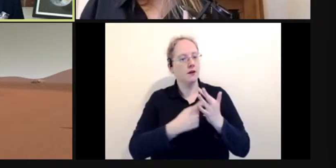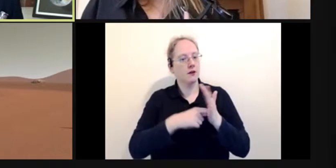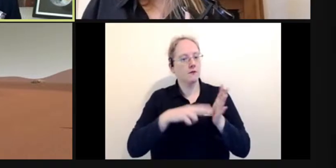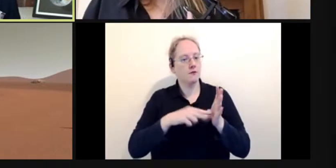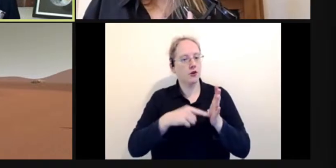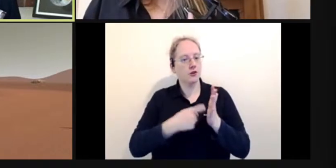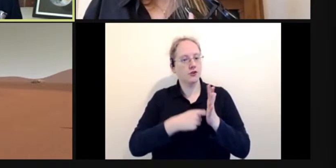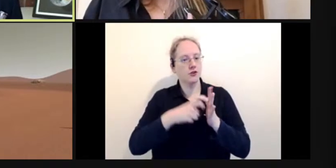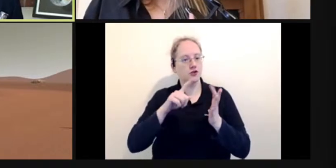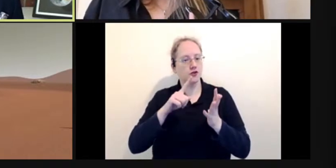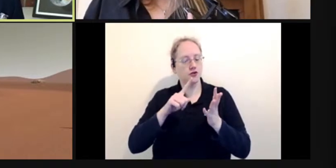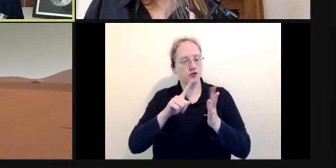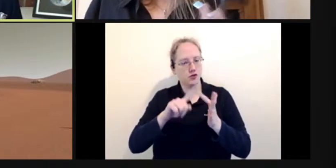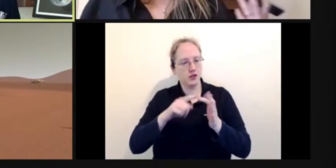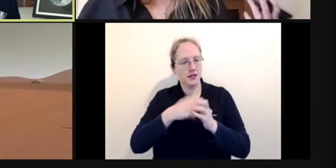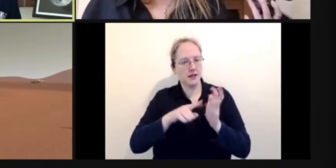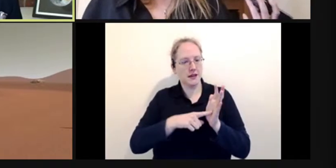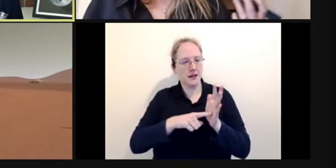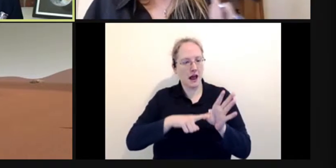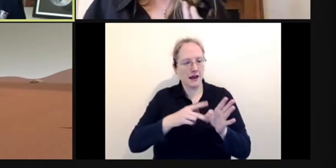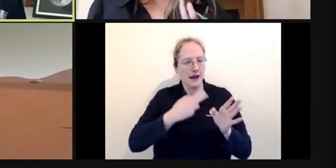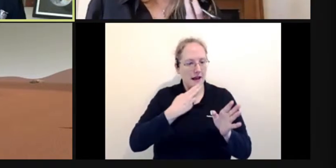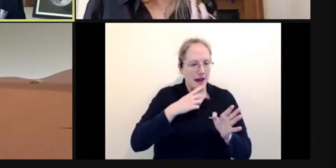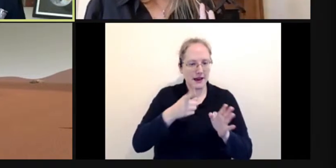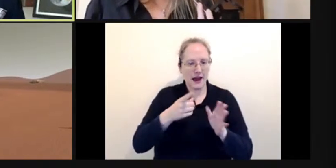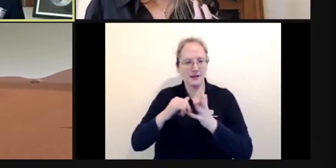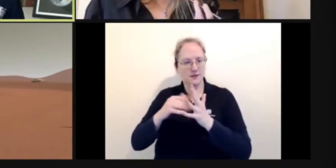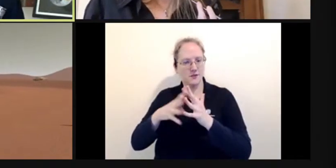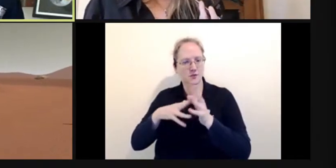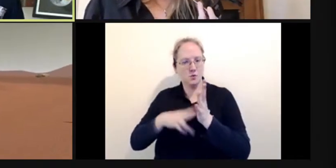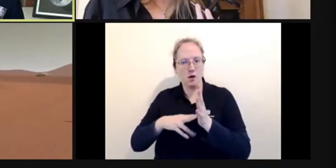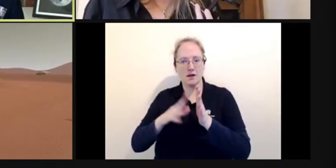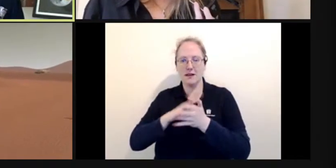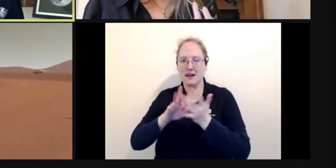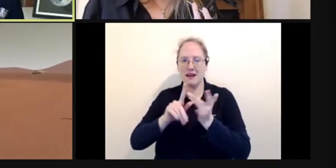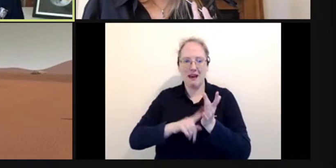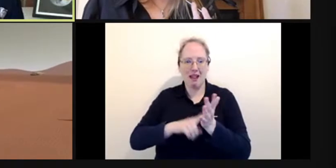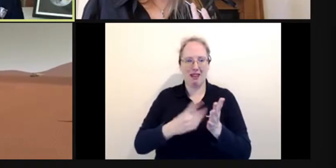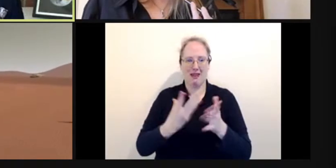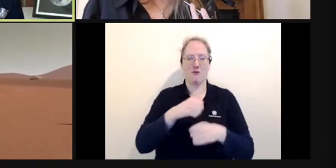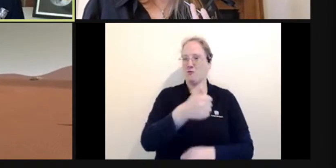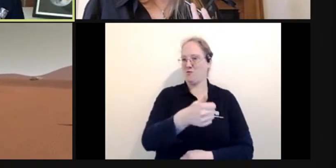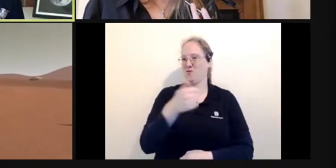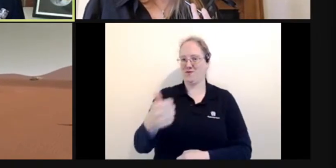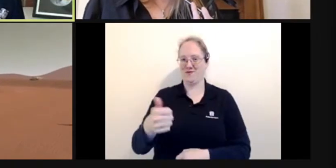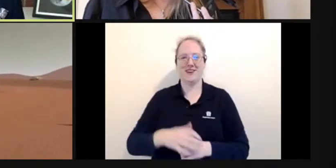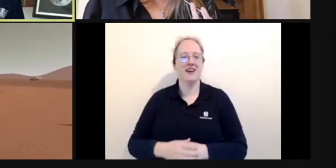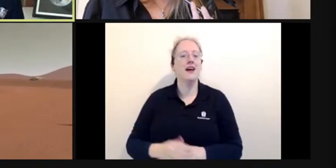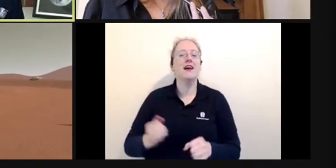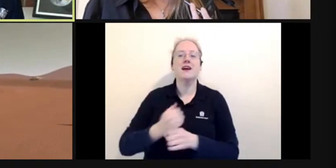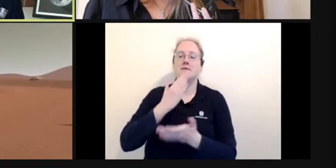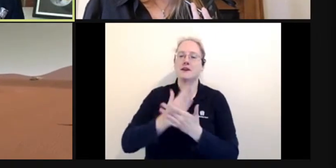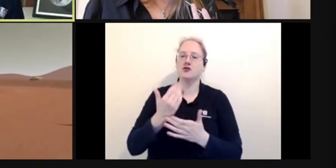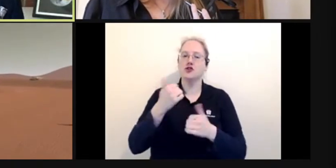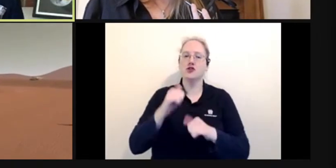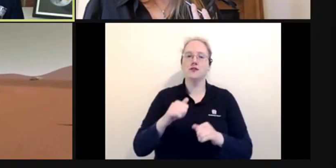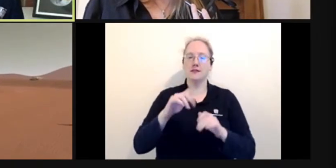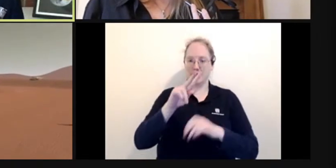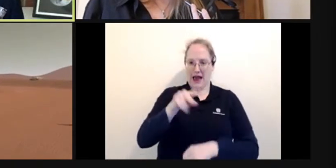Swan Hill. So welcome all. Thank you for joining. Make sure to use the hashtag AskSciVR. So that's